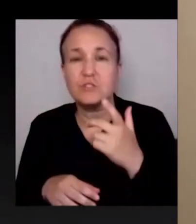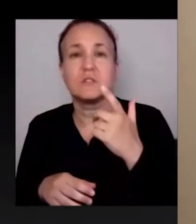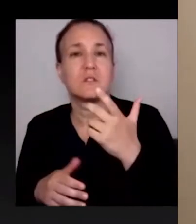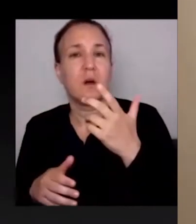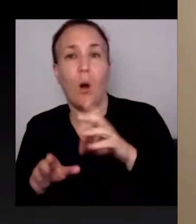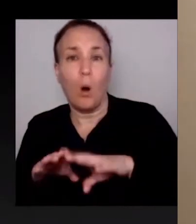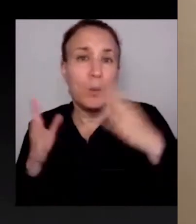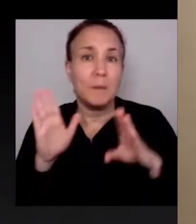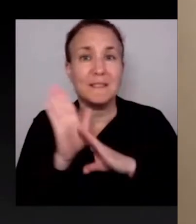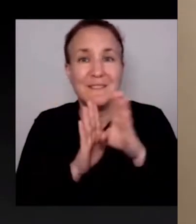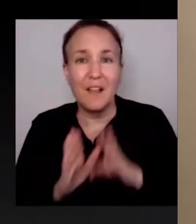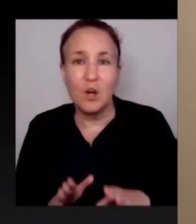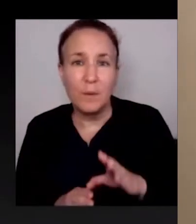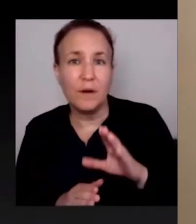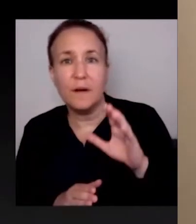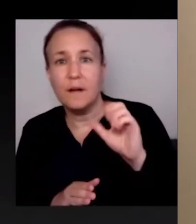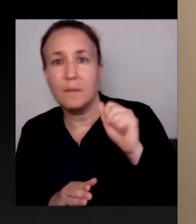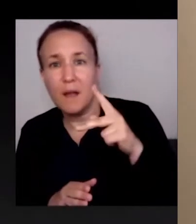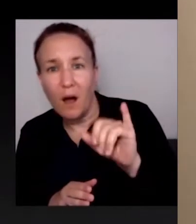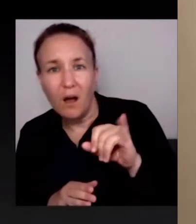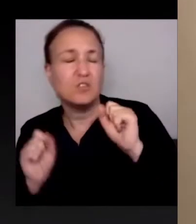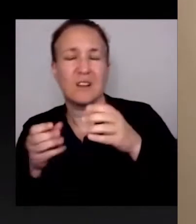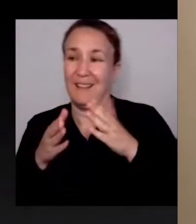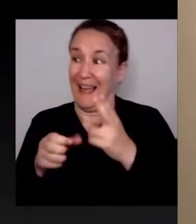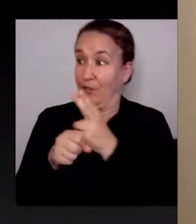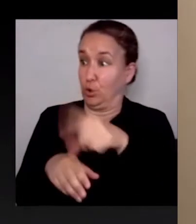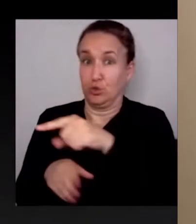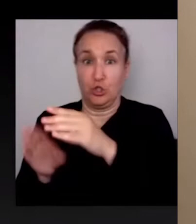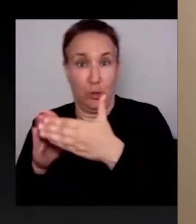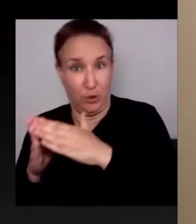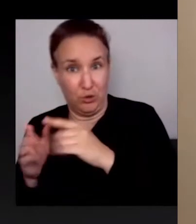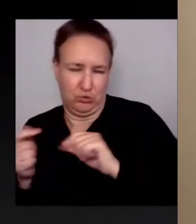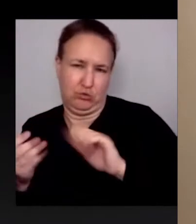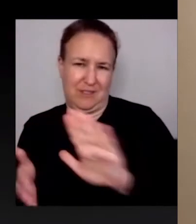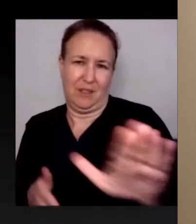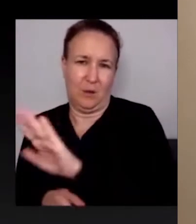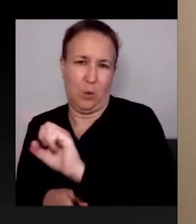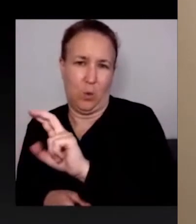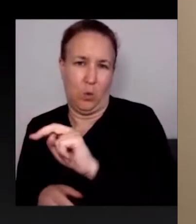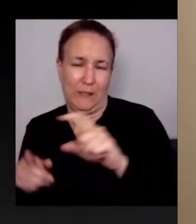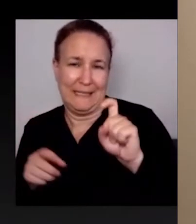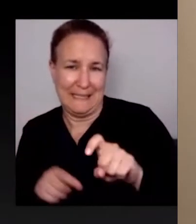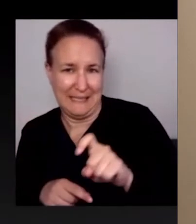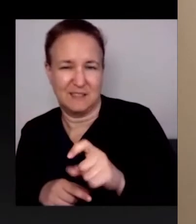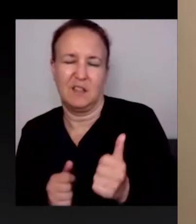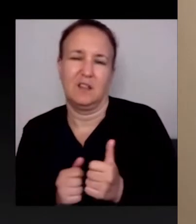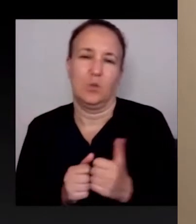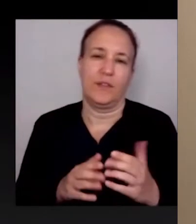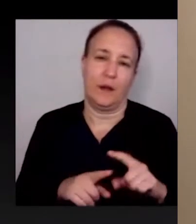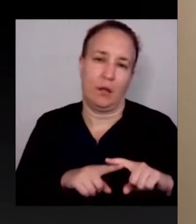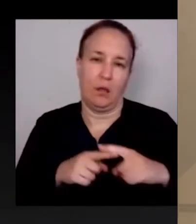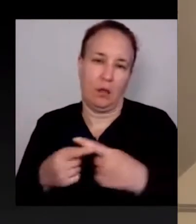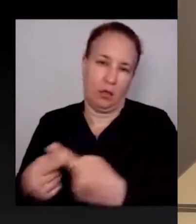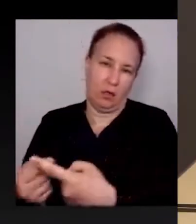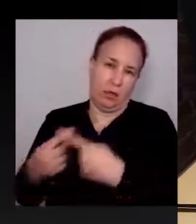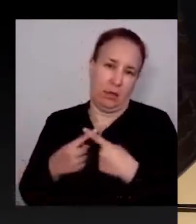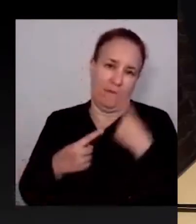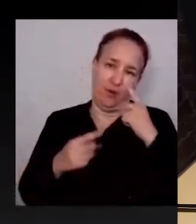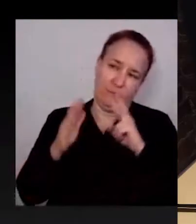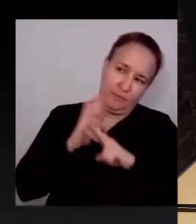developer API, you can allow your user community to address their own needs without being dependent on you to anticipate